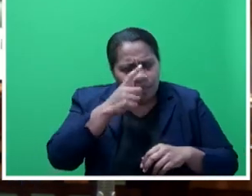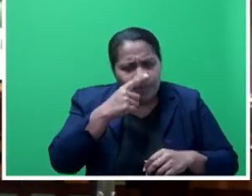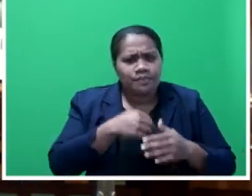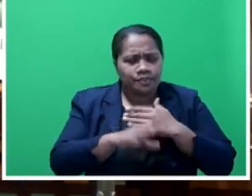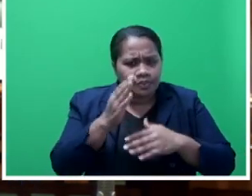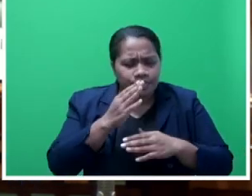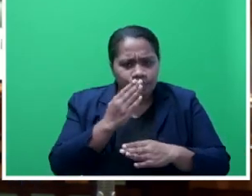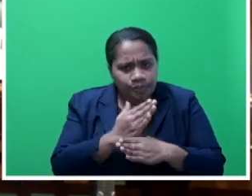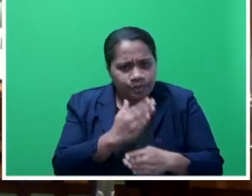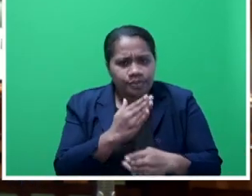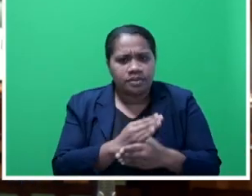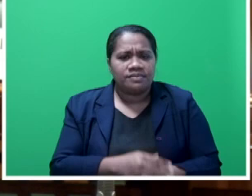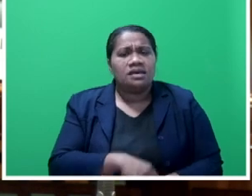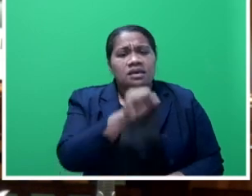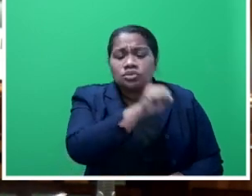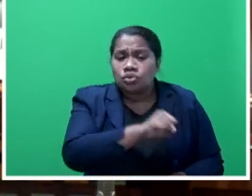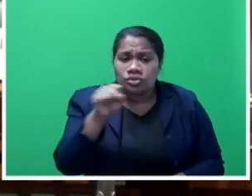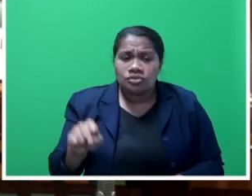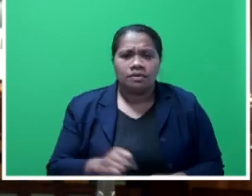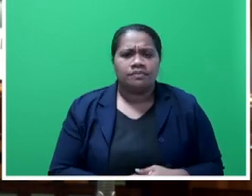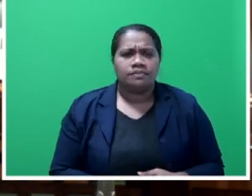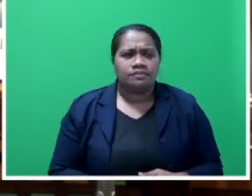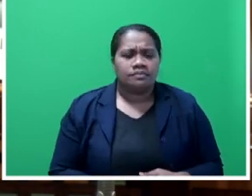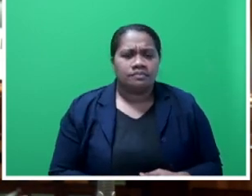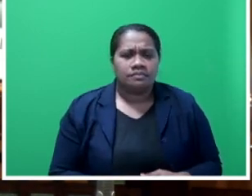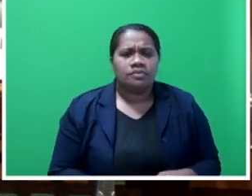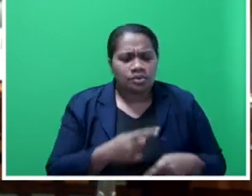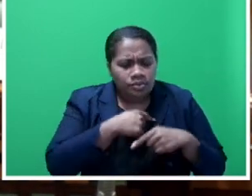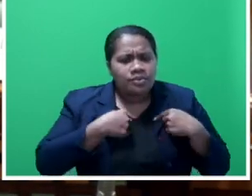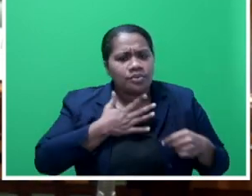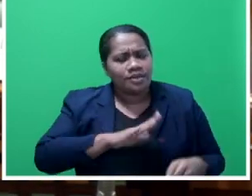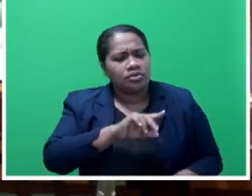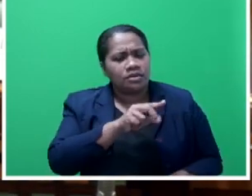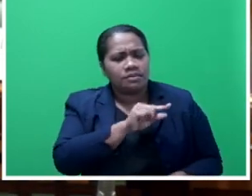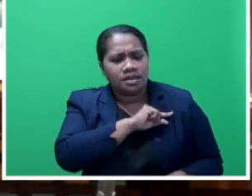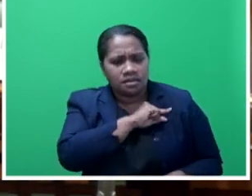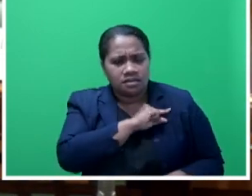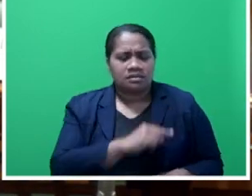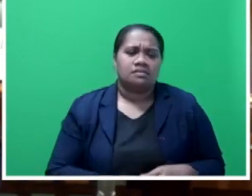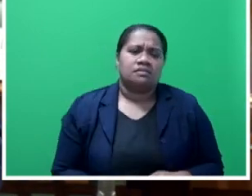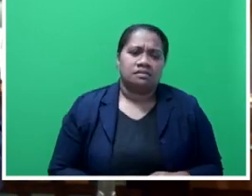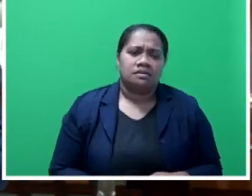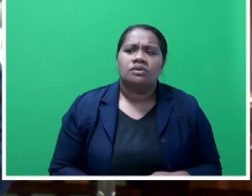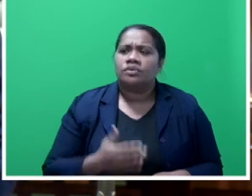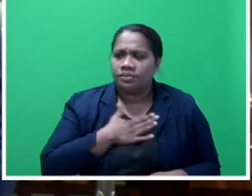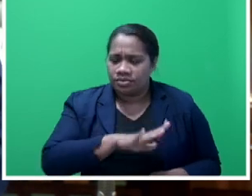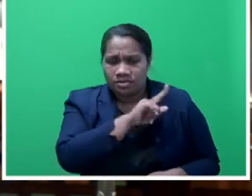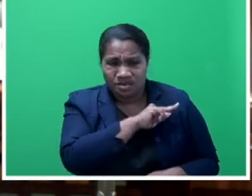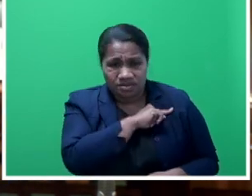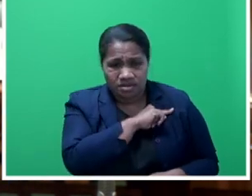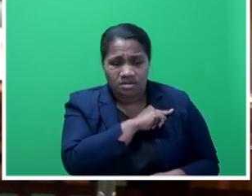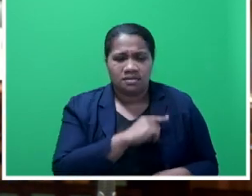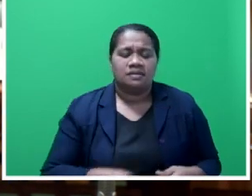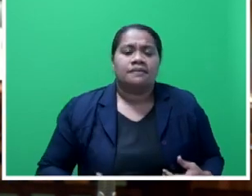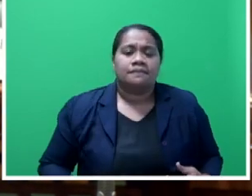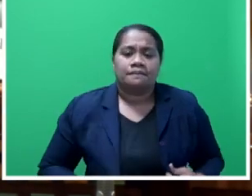Scholarships, they wanted it on ethnicity. We want it on merit, Mr. Speaker, sir. We want it on merit, Mr. Speaker, sir.